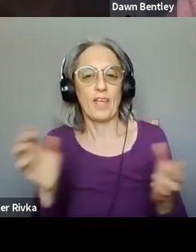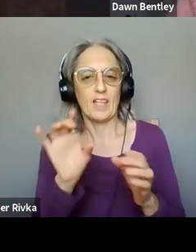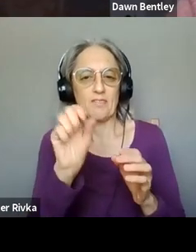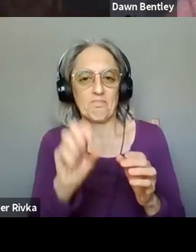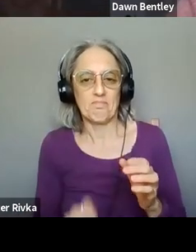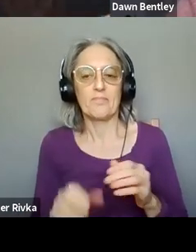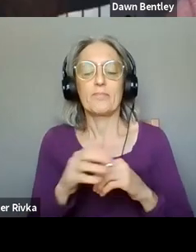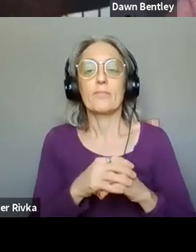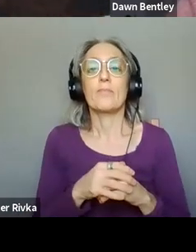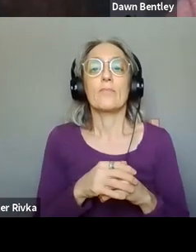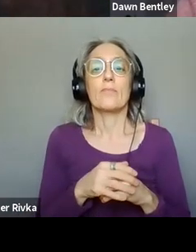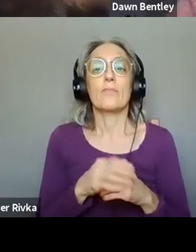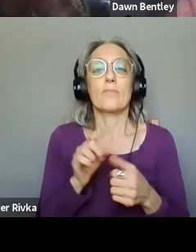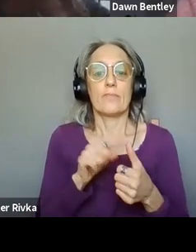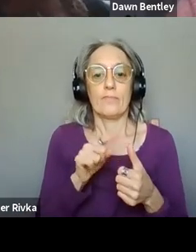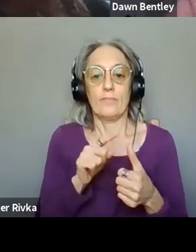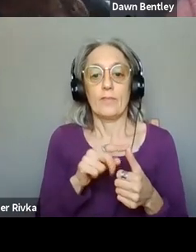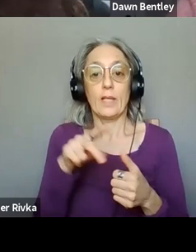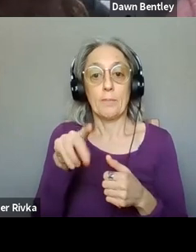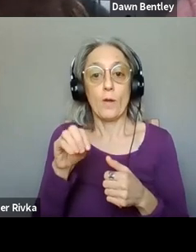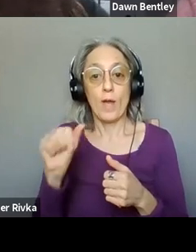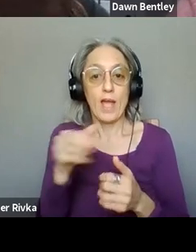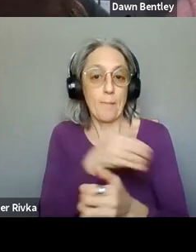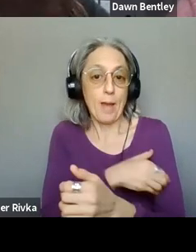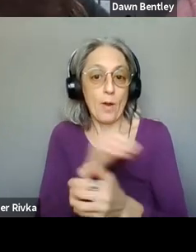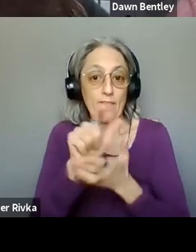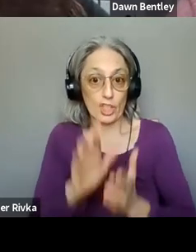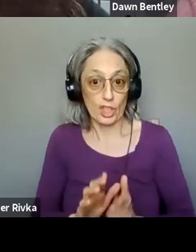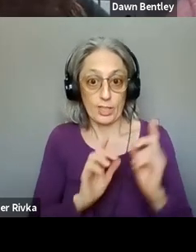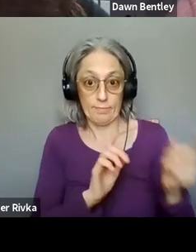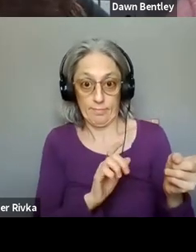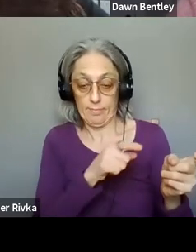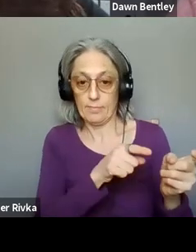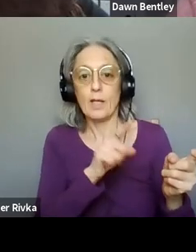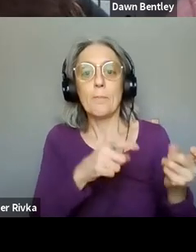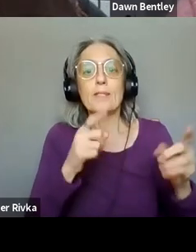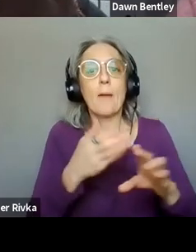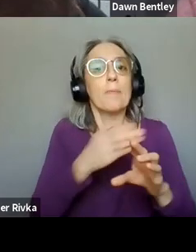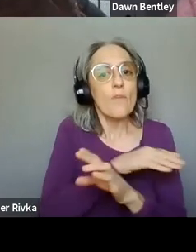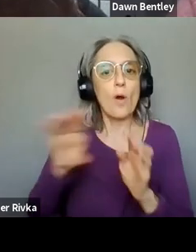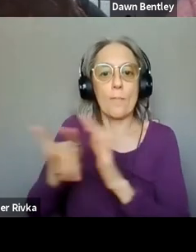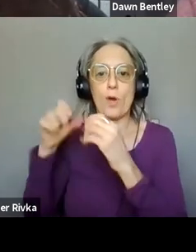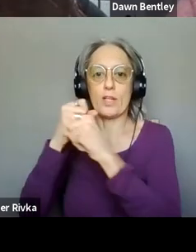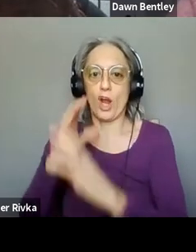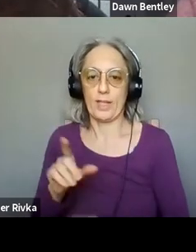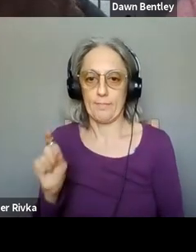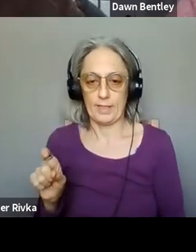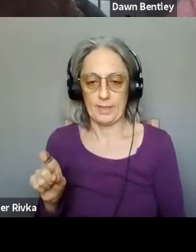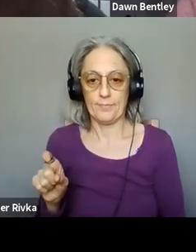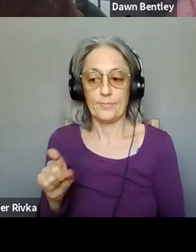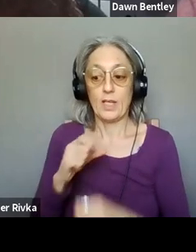obviously you want to be, if you're going to do a power of attorney, that has to be before the guardianship. A guardian is